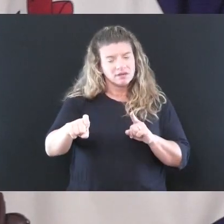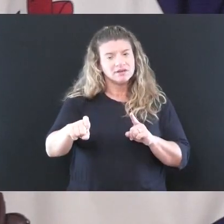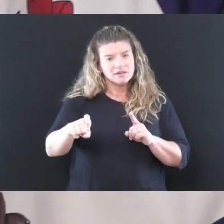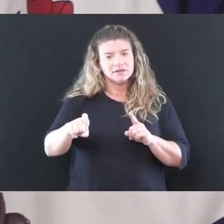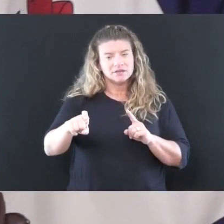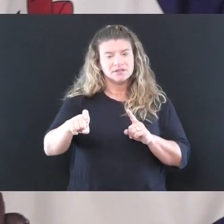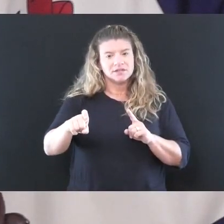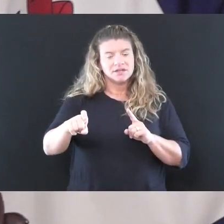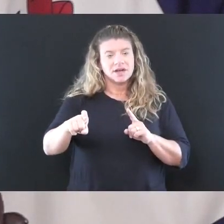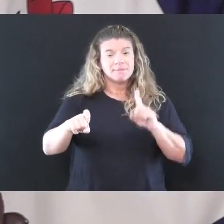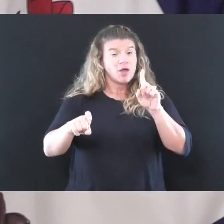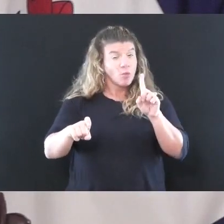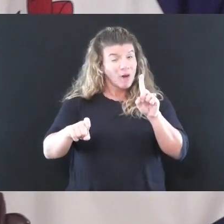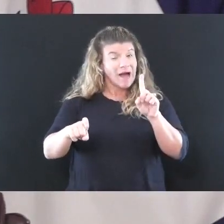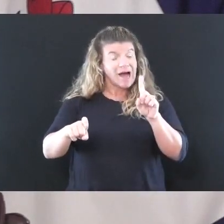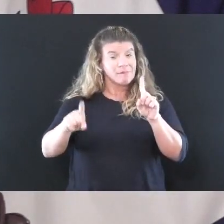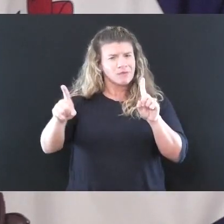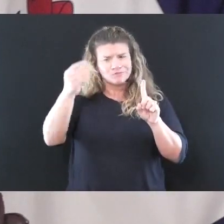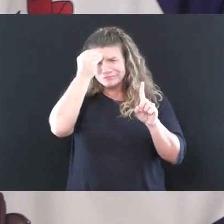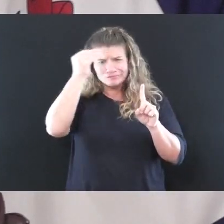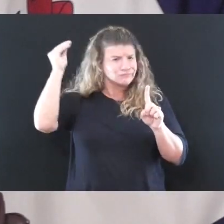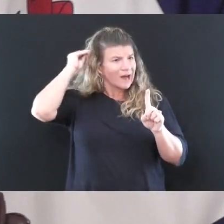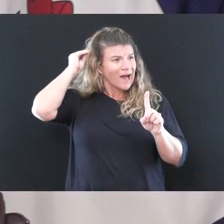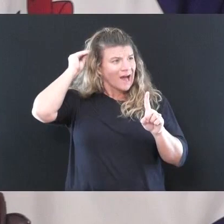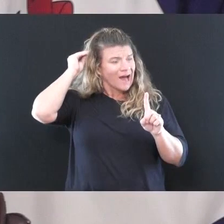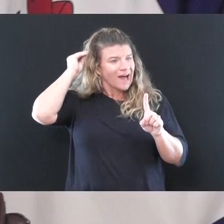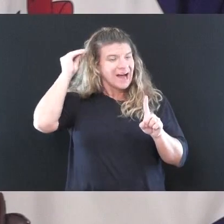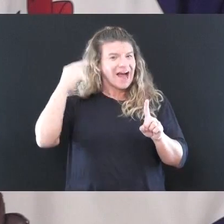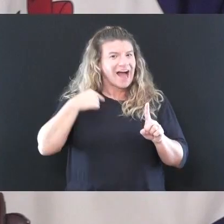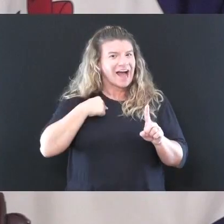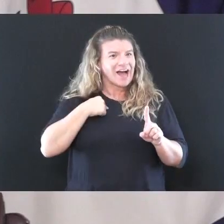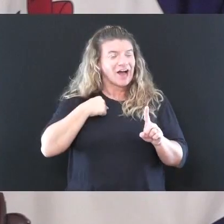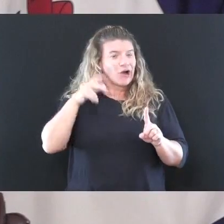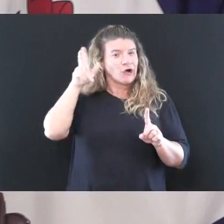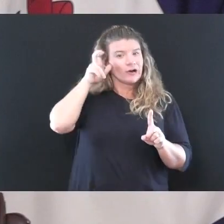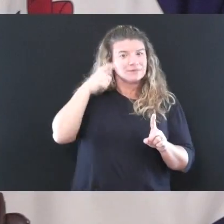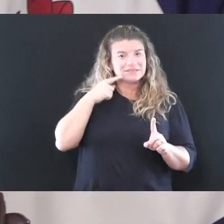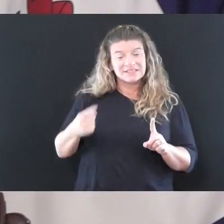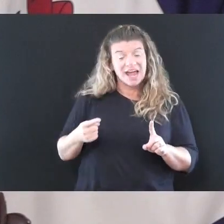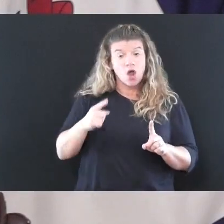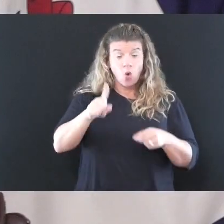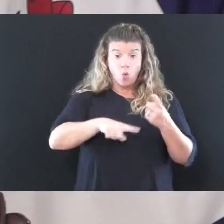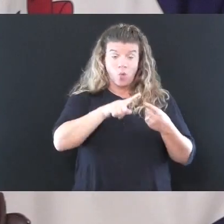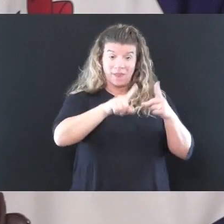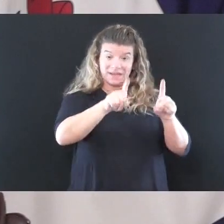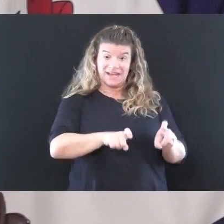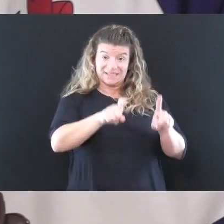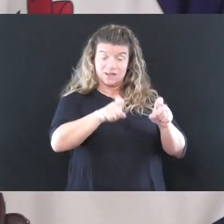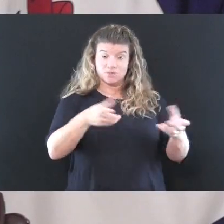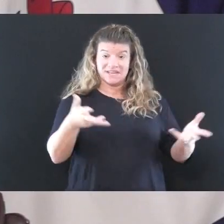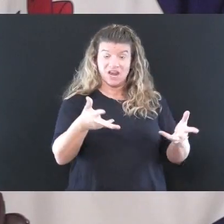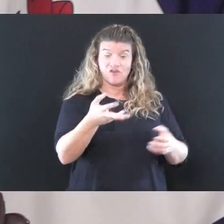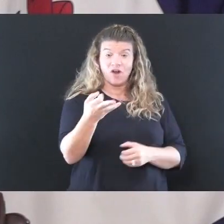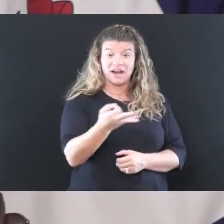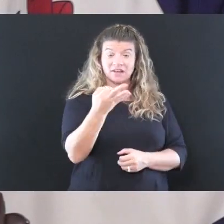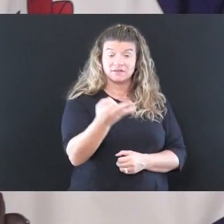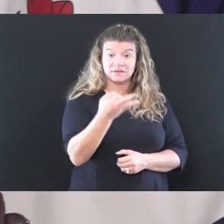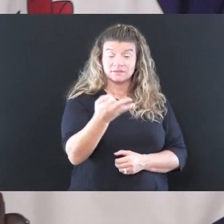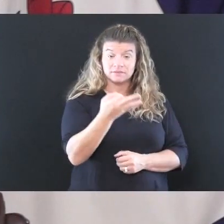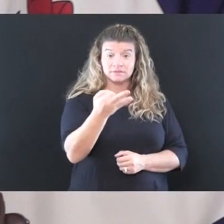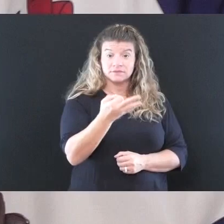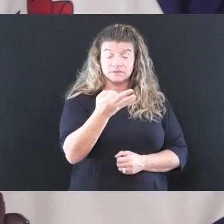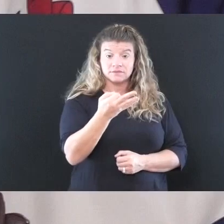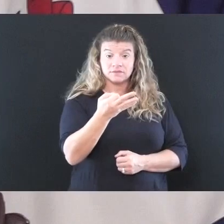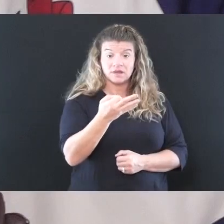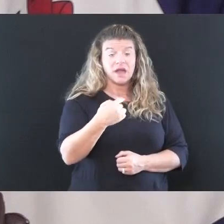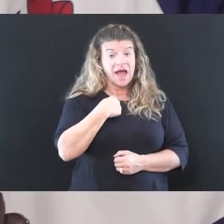But the one thing that he said is, he said, you know, when the testing was down here on Friday, he said,